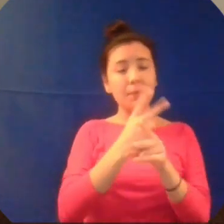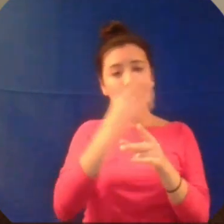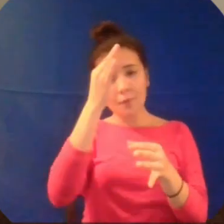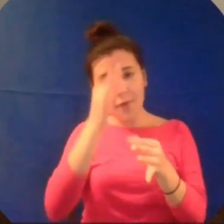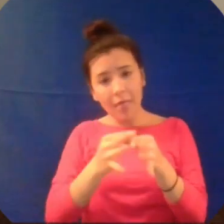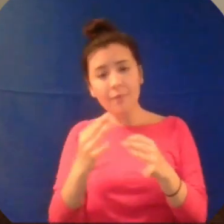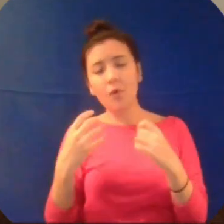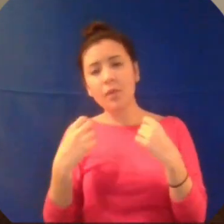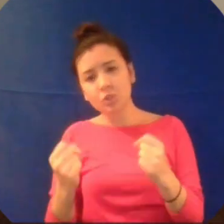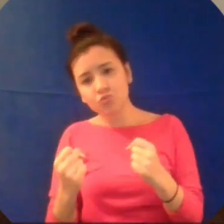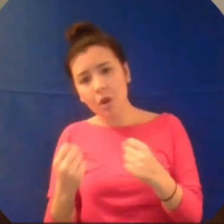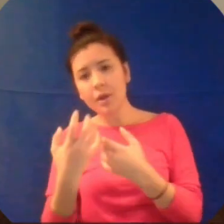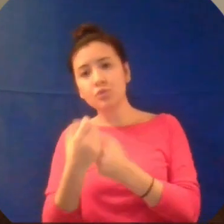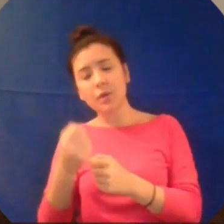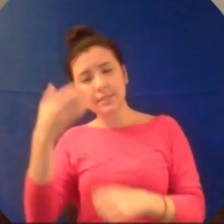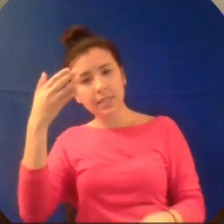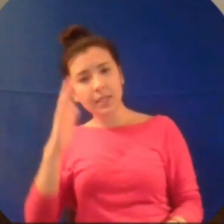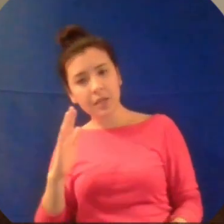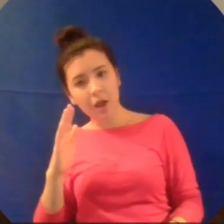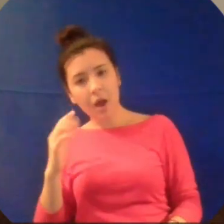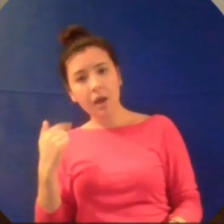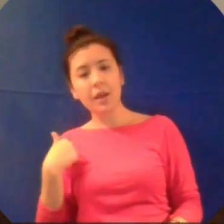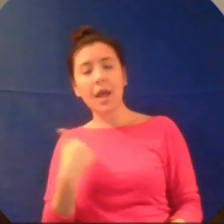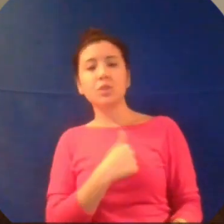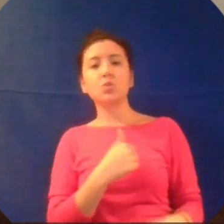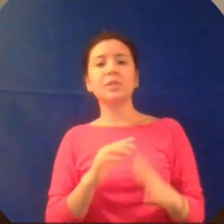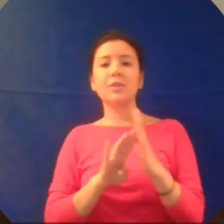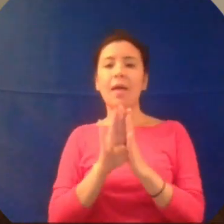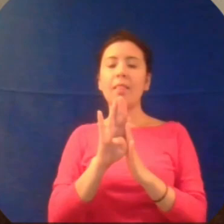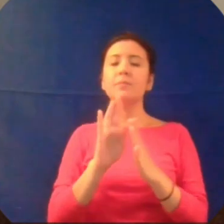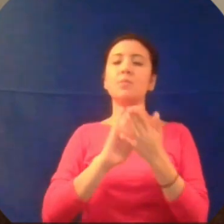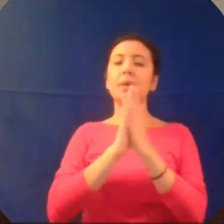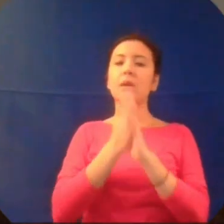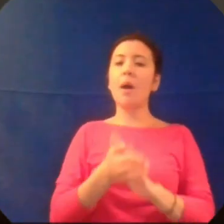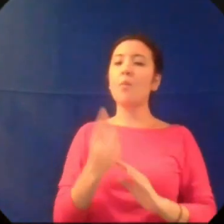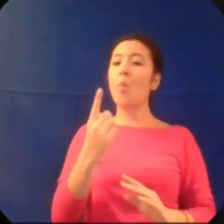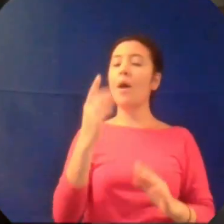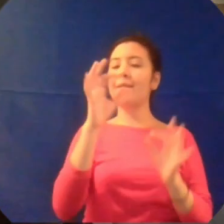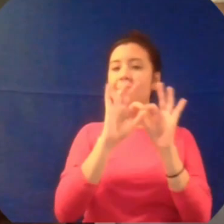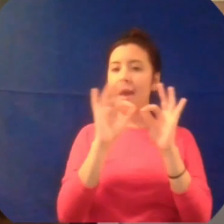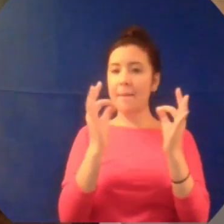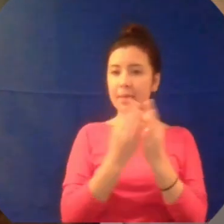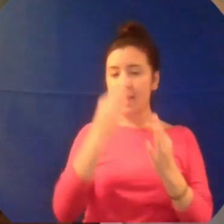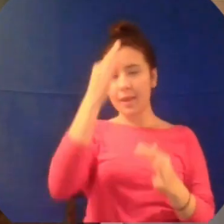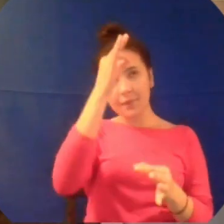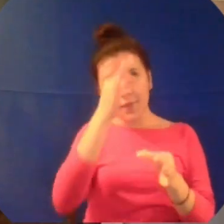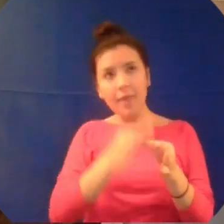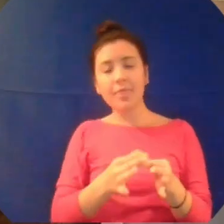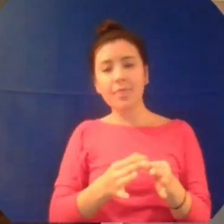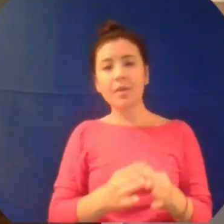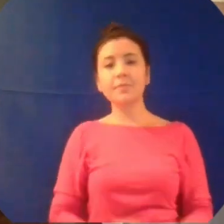and trustful in God as we grow as one family in faith. My dear